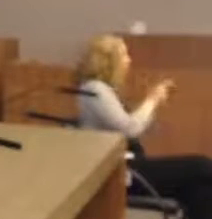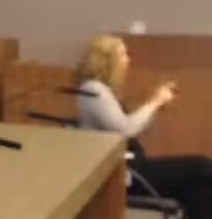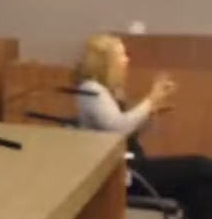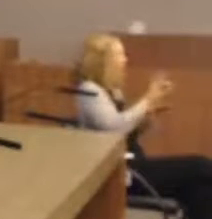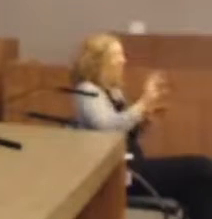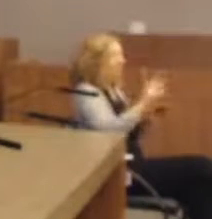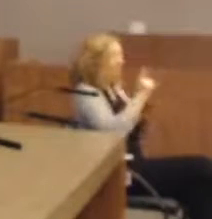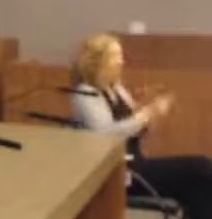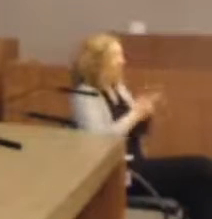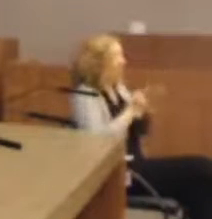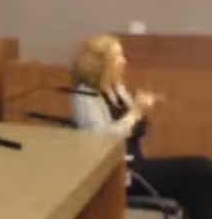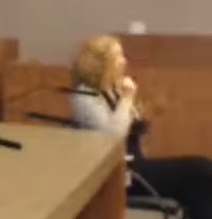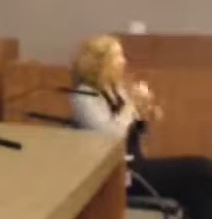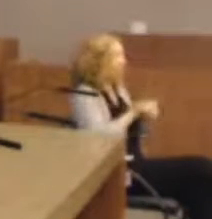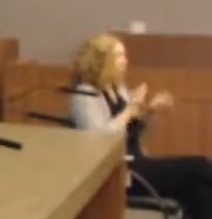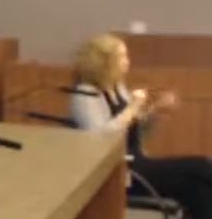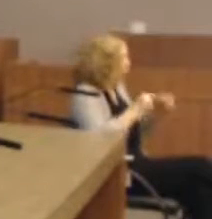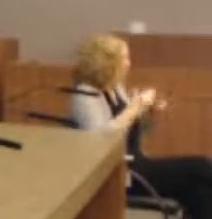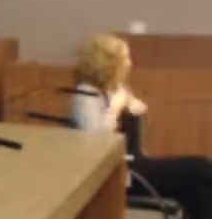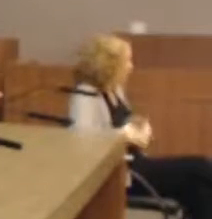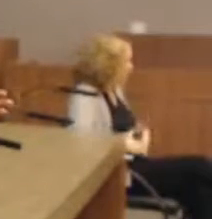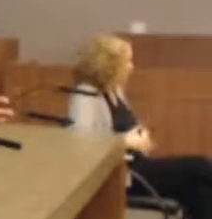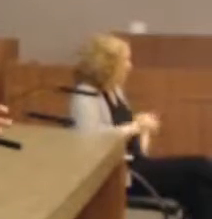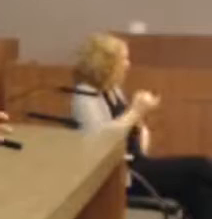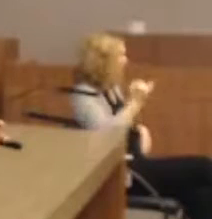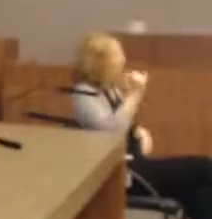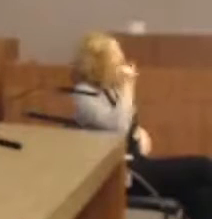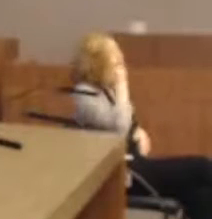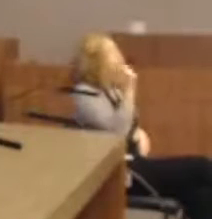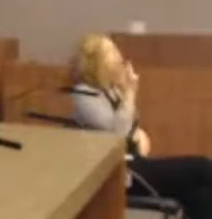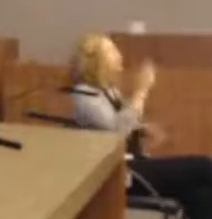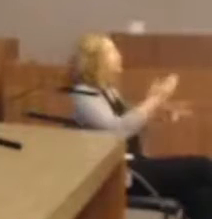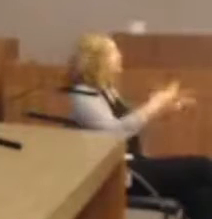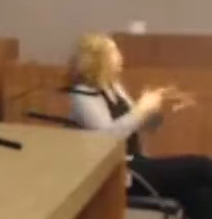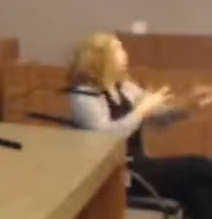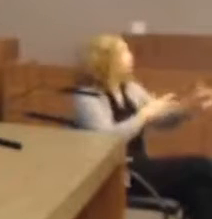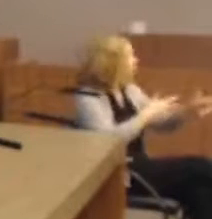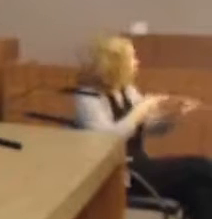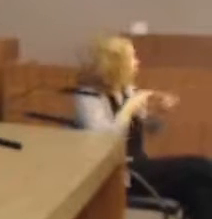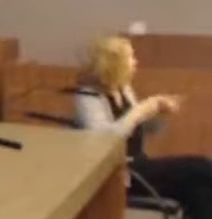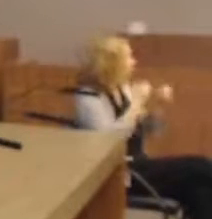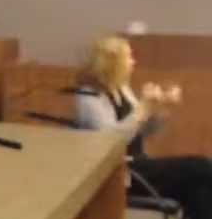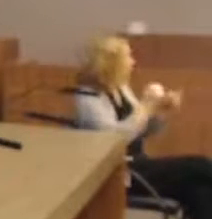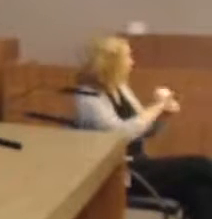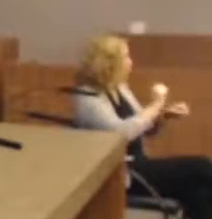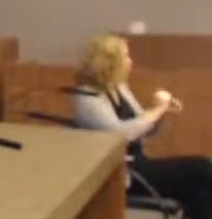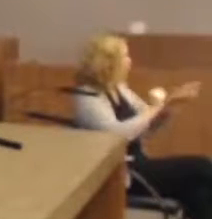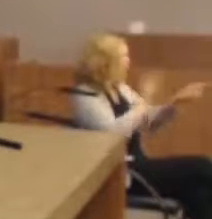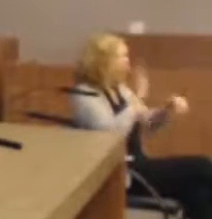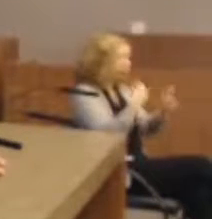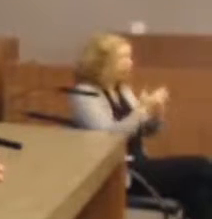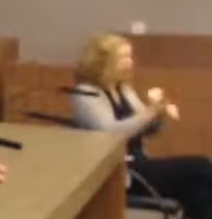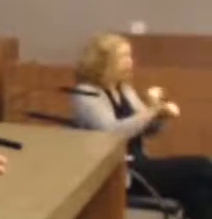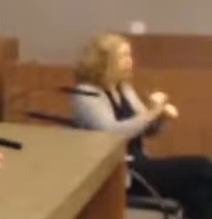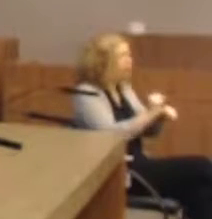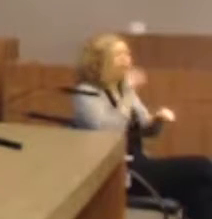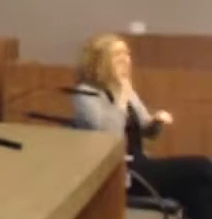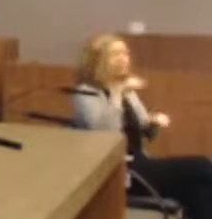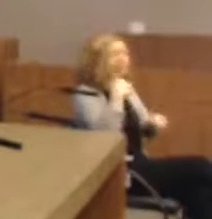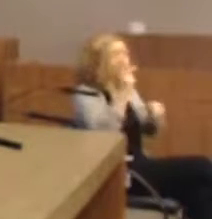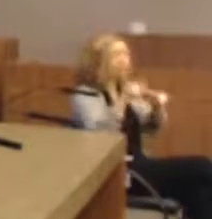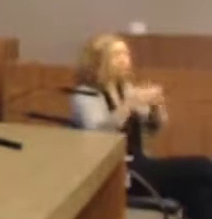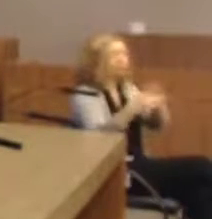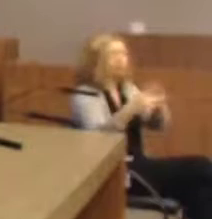hurt our body, right? If something happens to you on the way to work, someone swerves into your lane and you have to swerve, you'll get to work, maybe you'll tell someone about